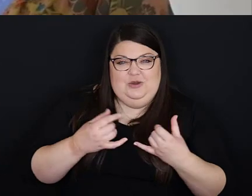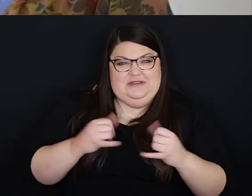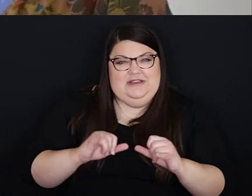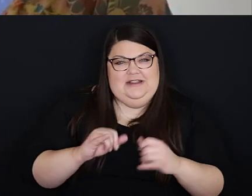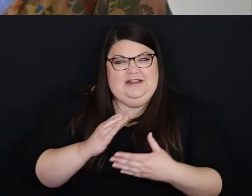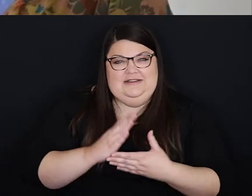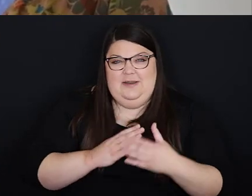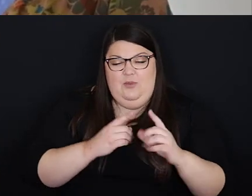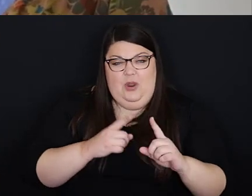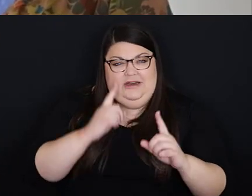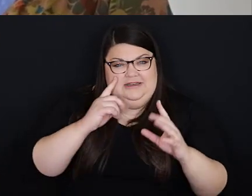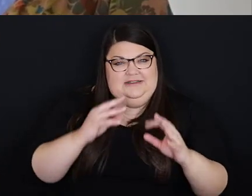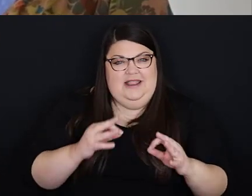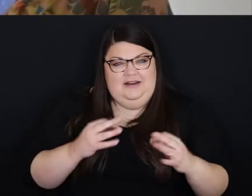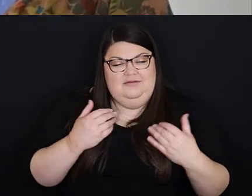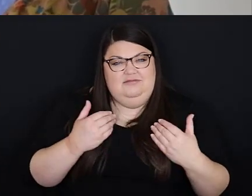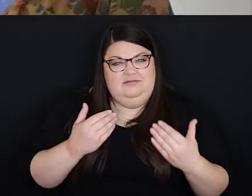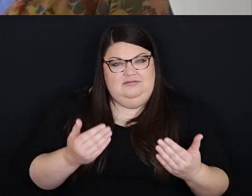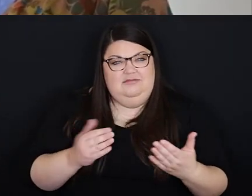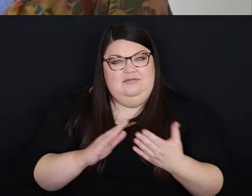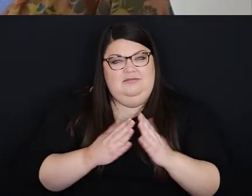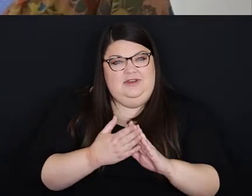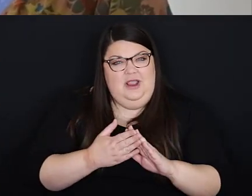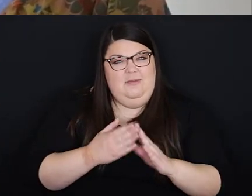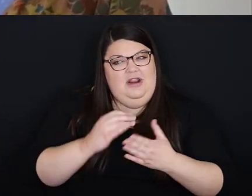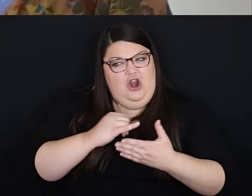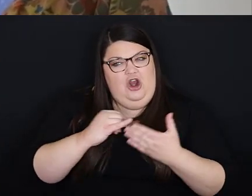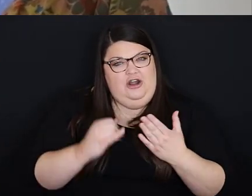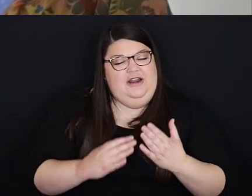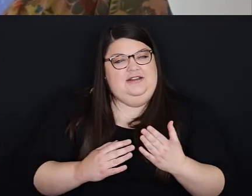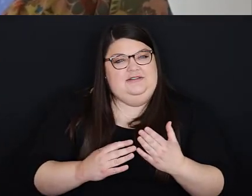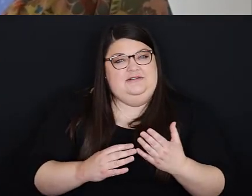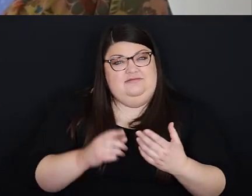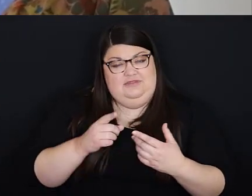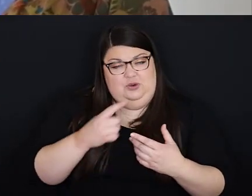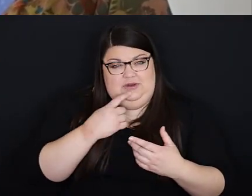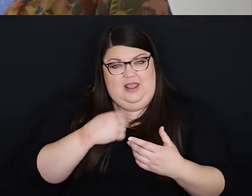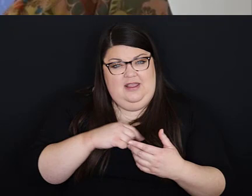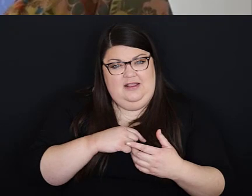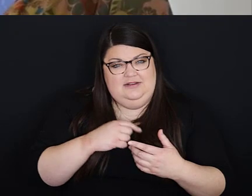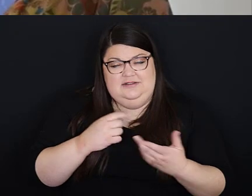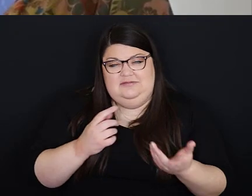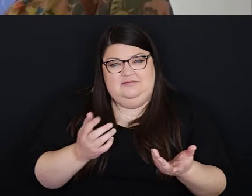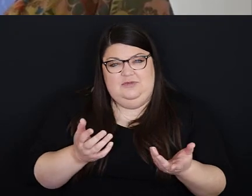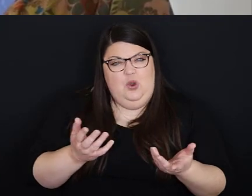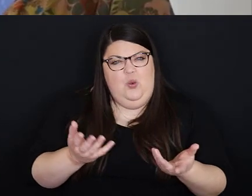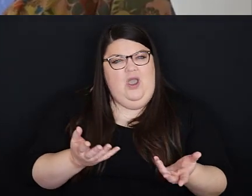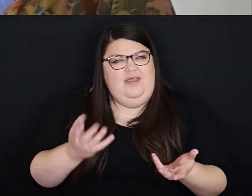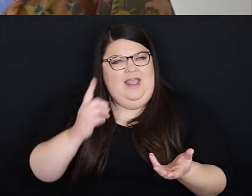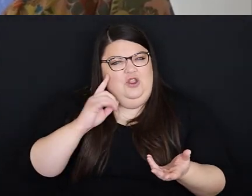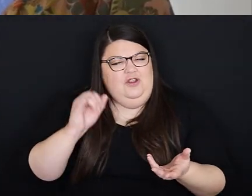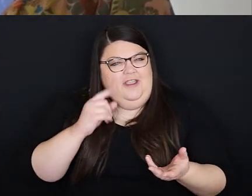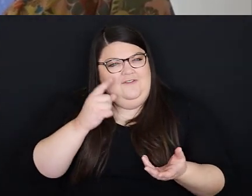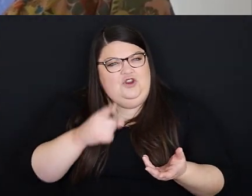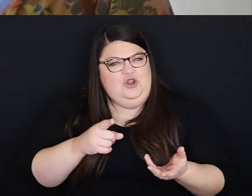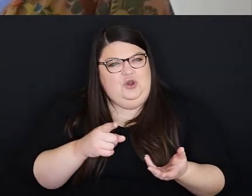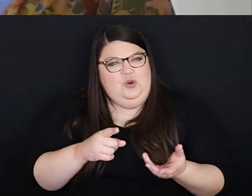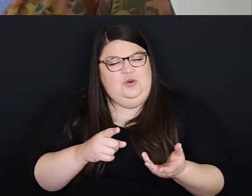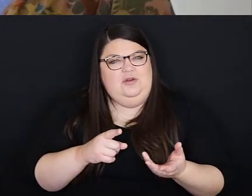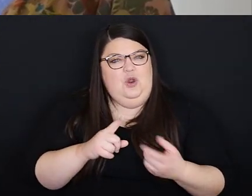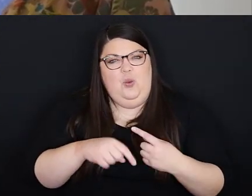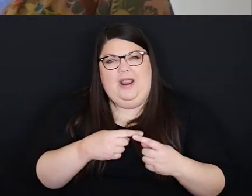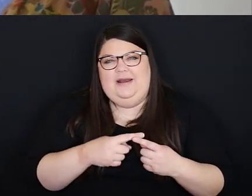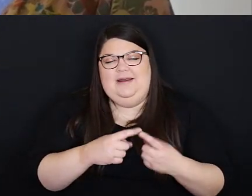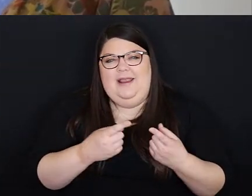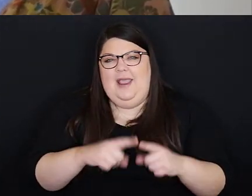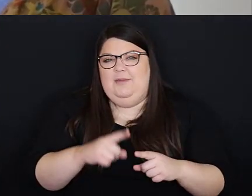you still at some point decided to pursue being an artist. Mm-hmm. Can you tell us about what that looked like for you at that